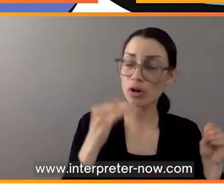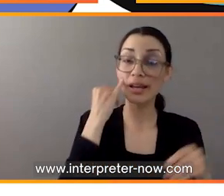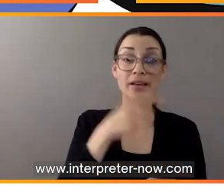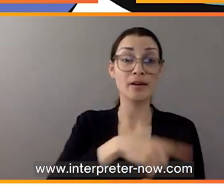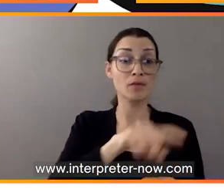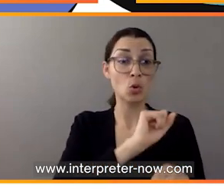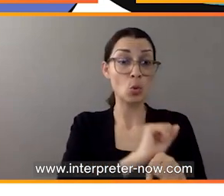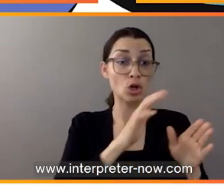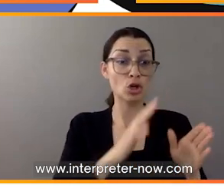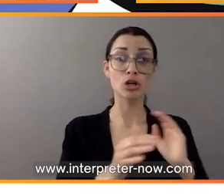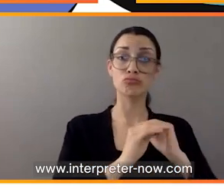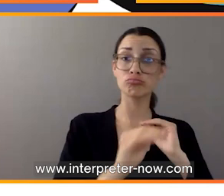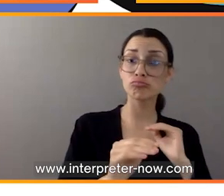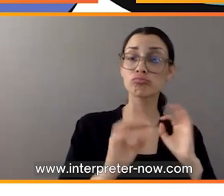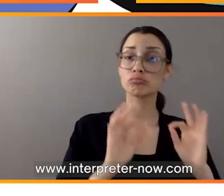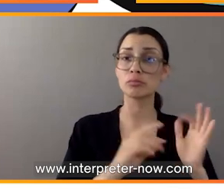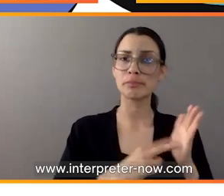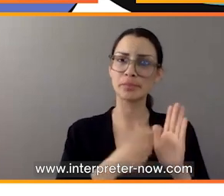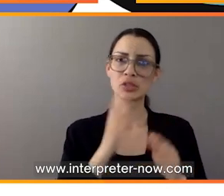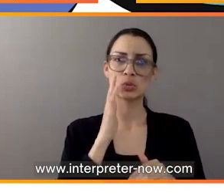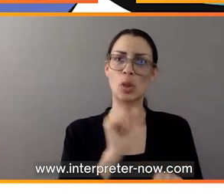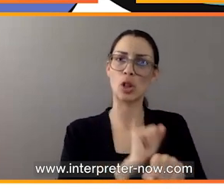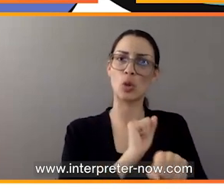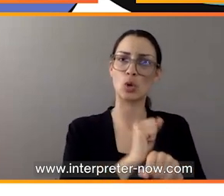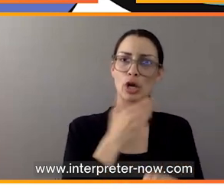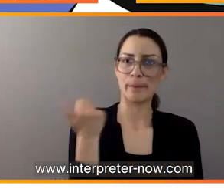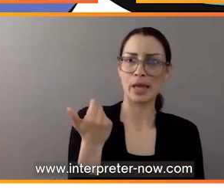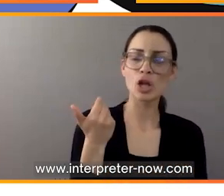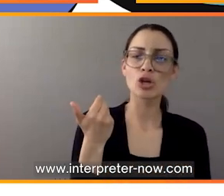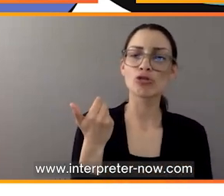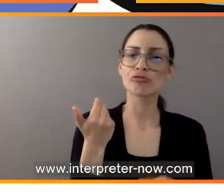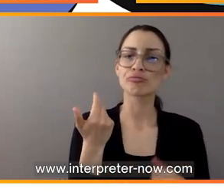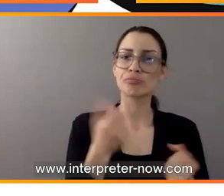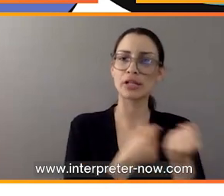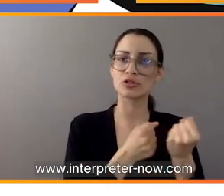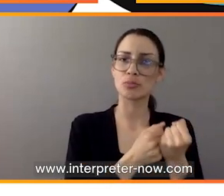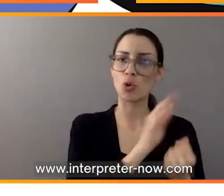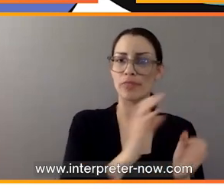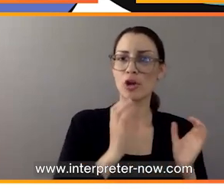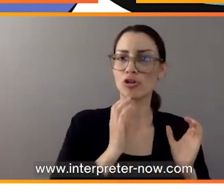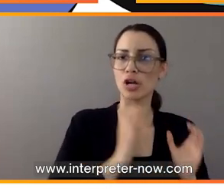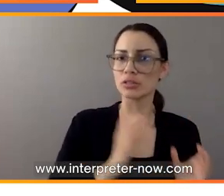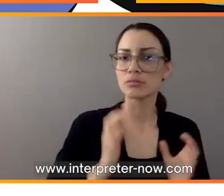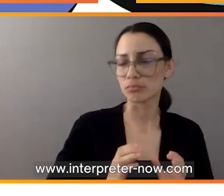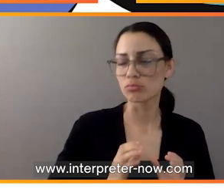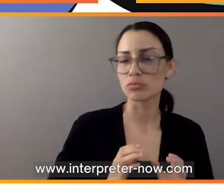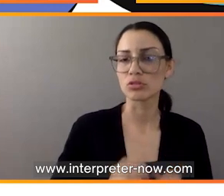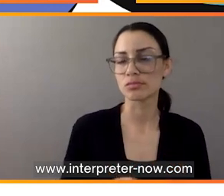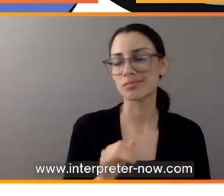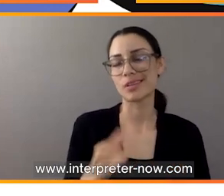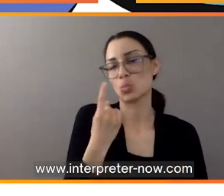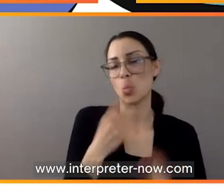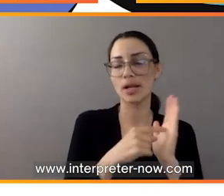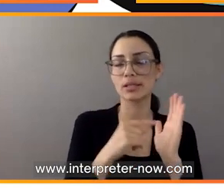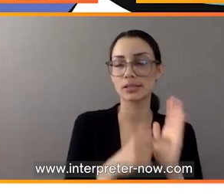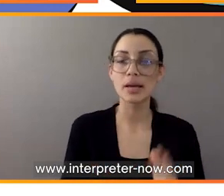stores, right? The more stable they were, the more consistent they would be in terms of being available to support their customers coming